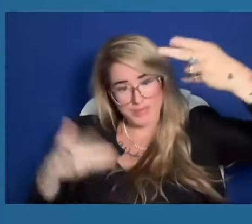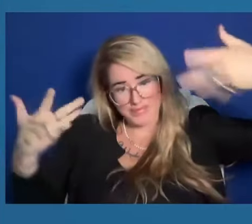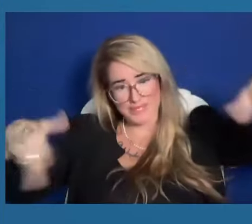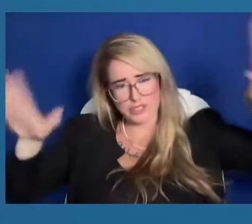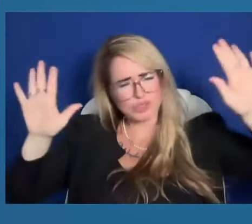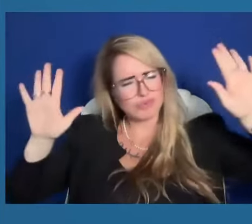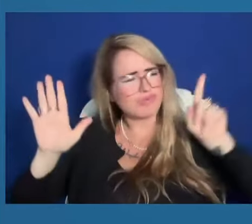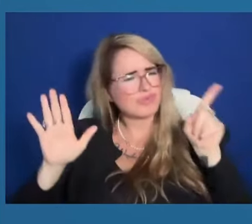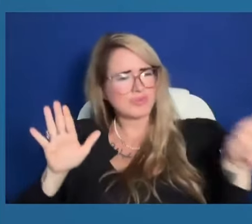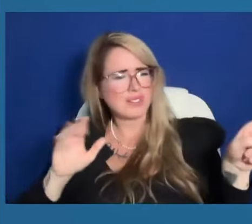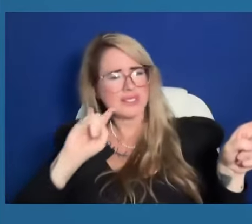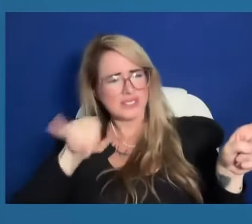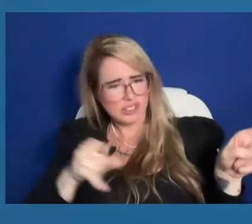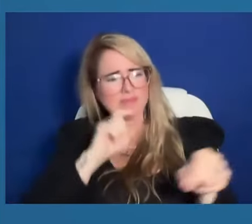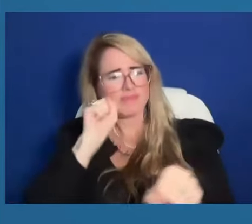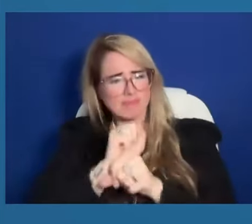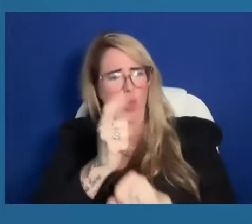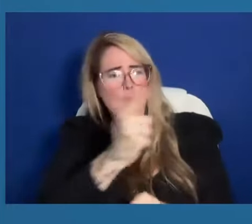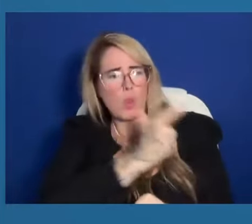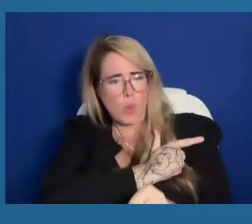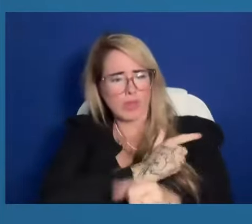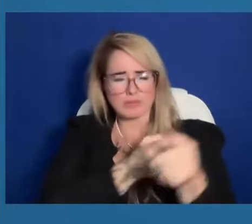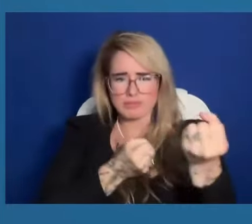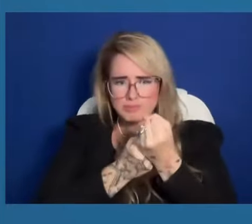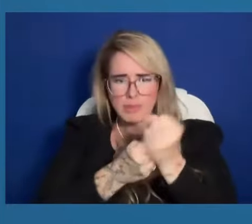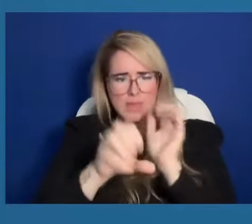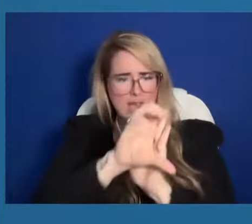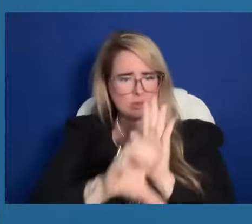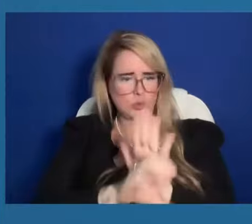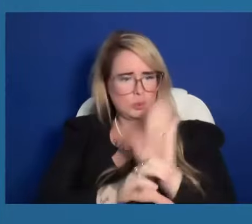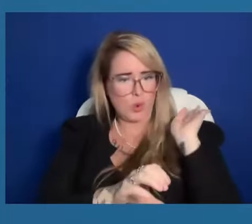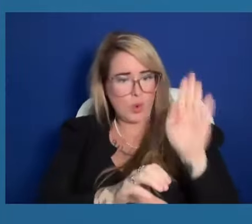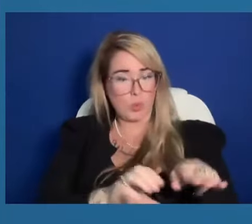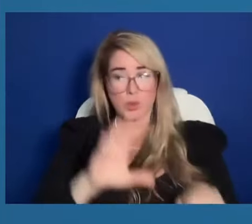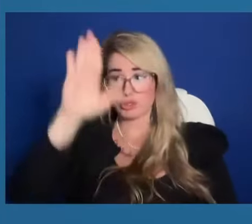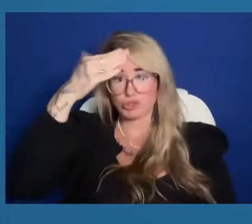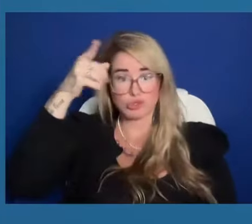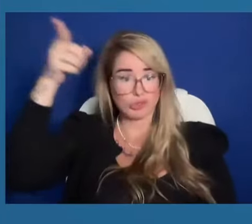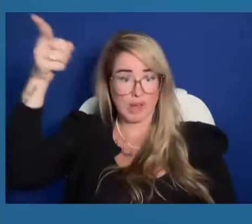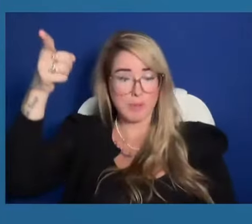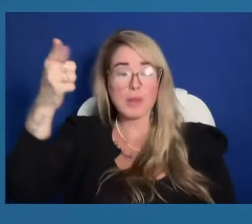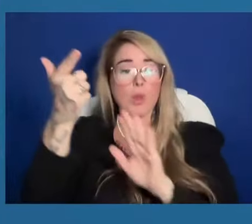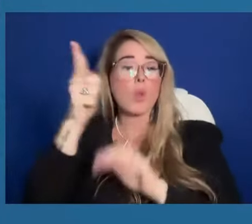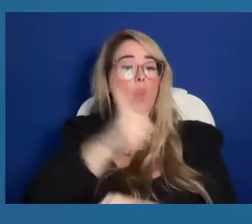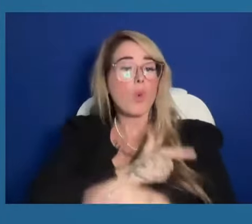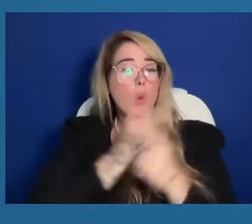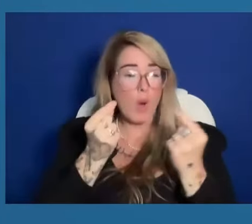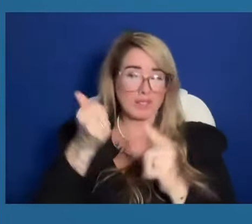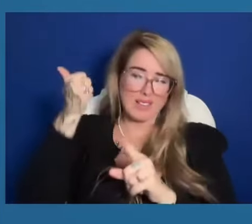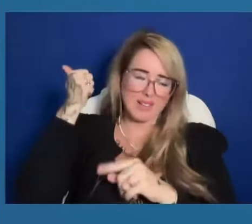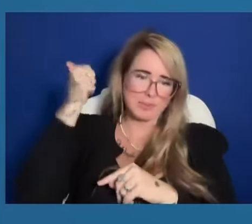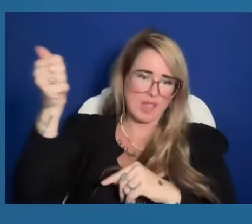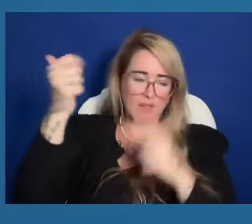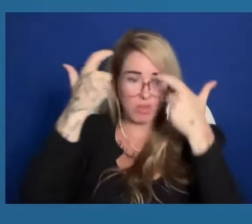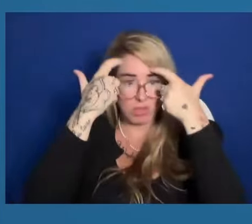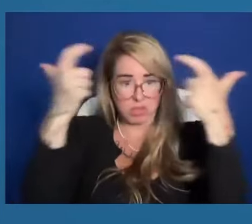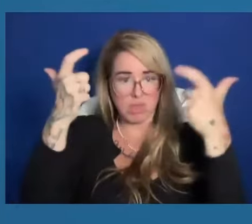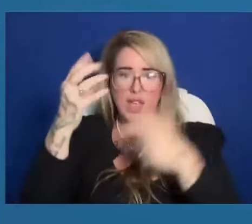Tish is loyal to the Constitution. Donald Trump is loyal to himself and